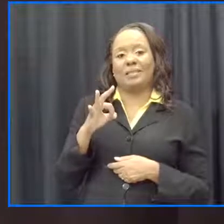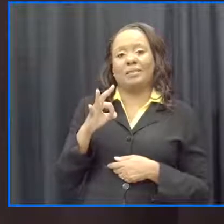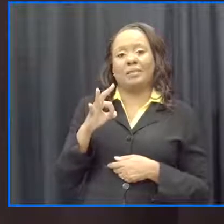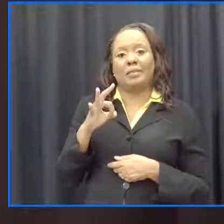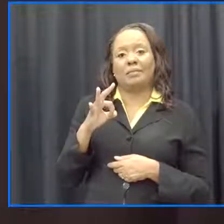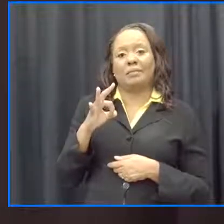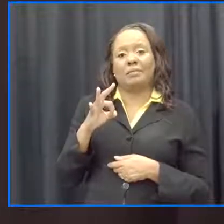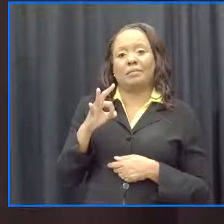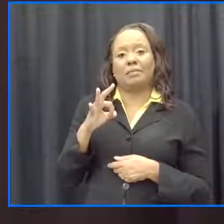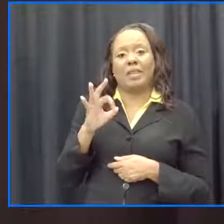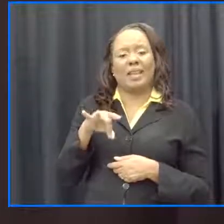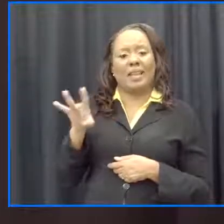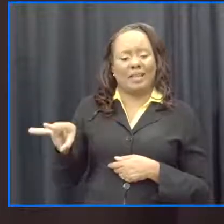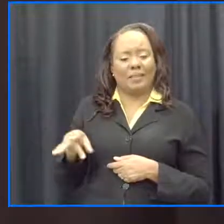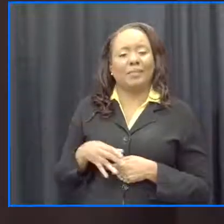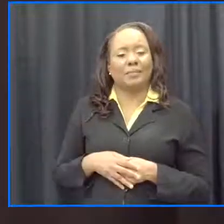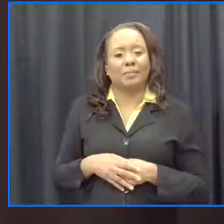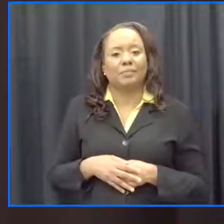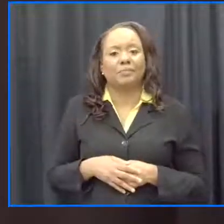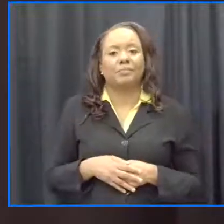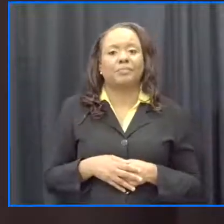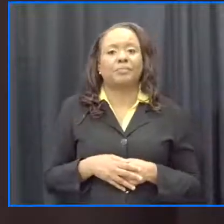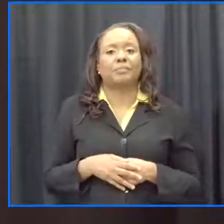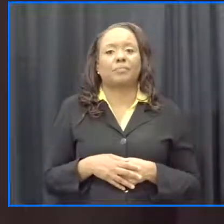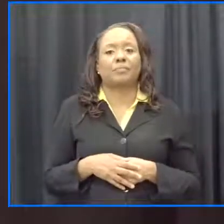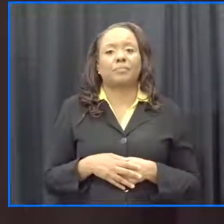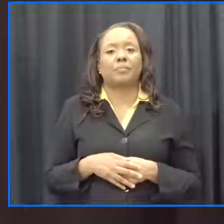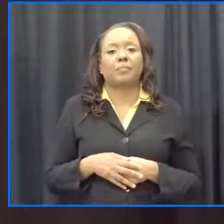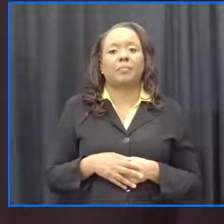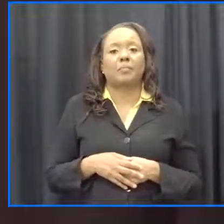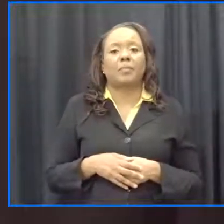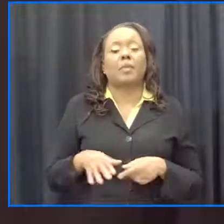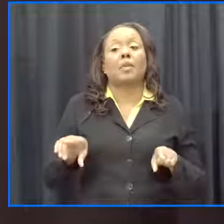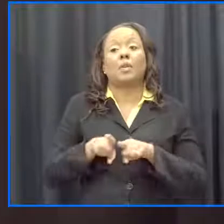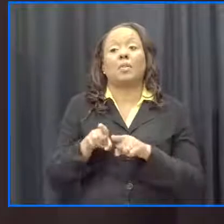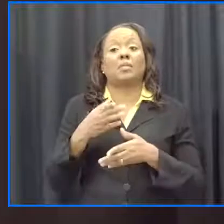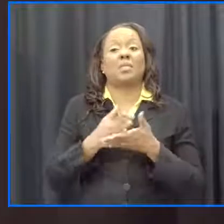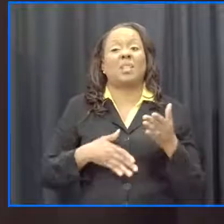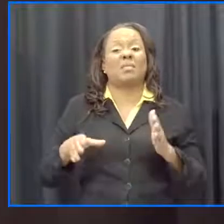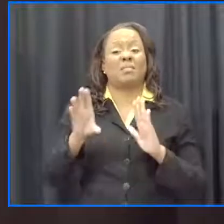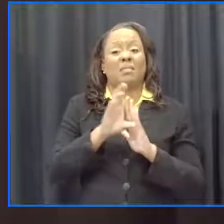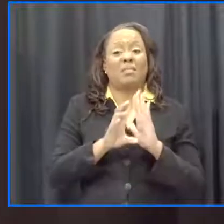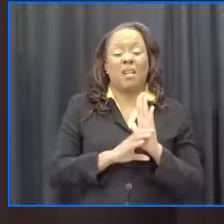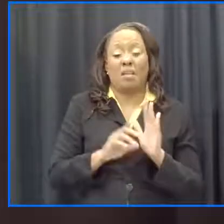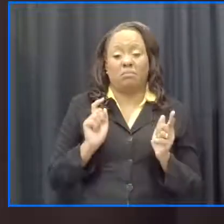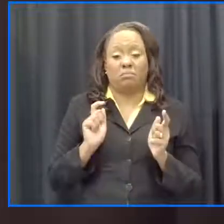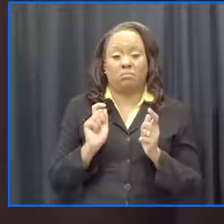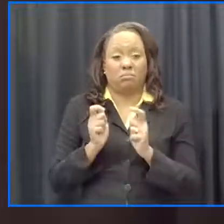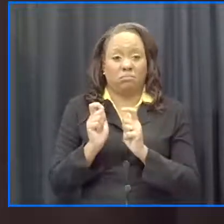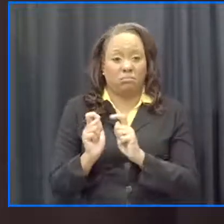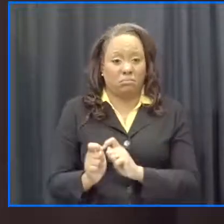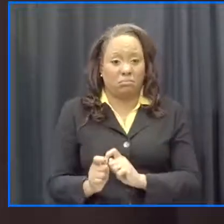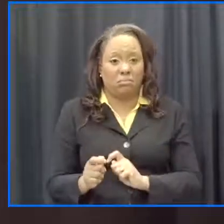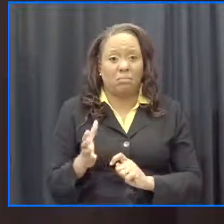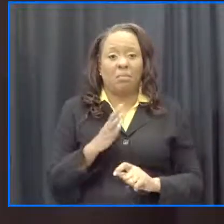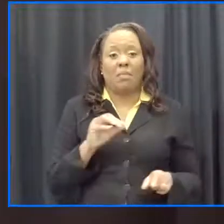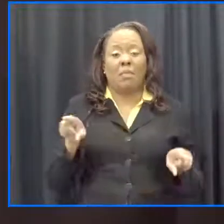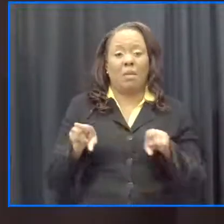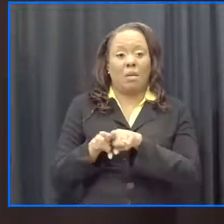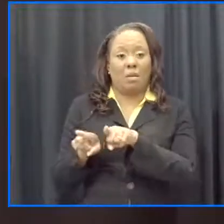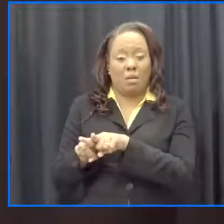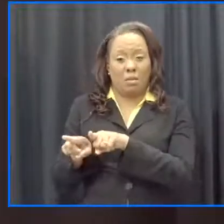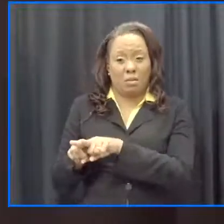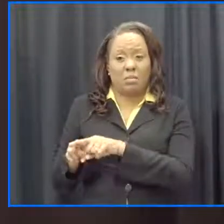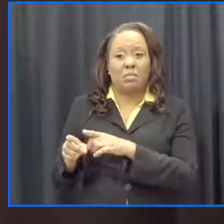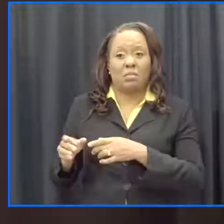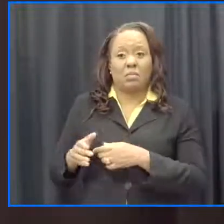Ford Commission made recommendations on parts of the Constitution which could be changed by amendment, and included among those